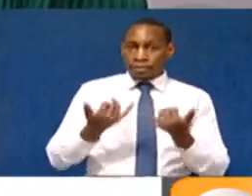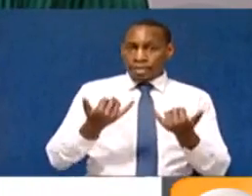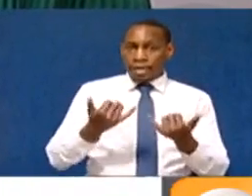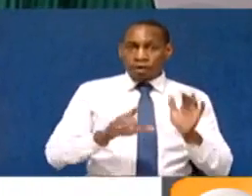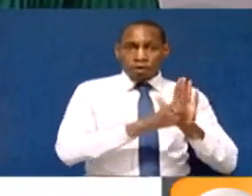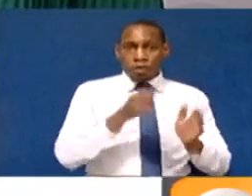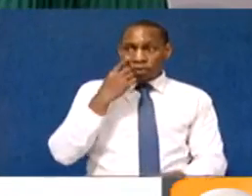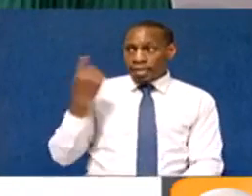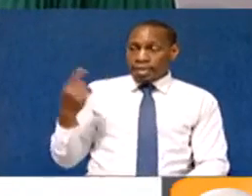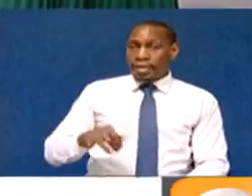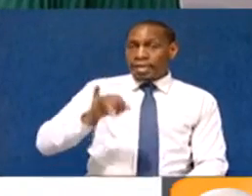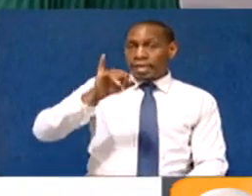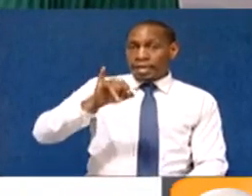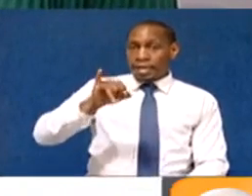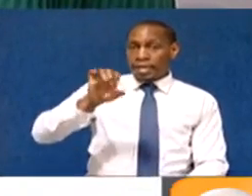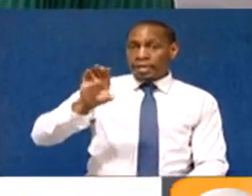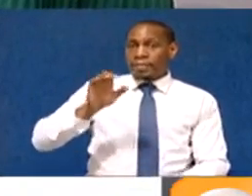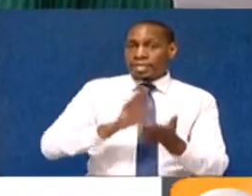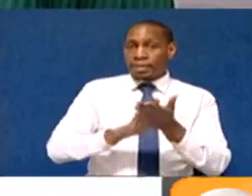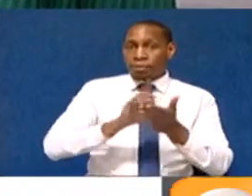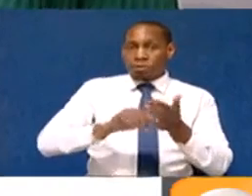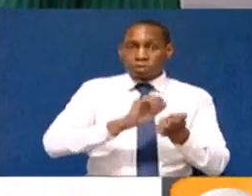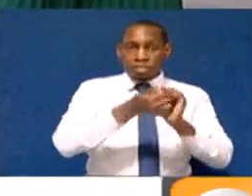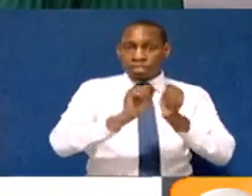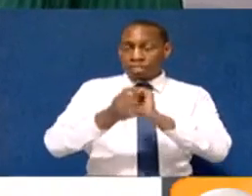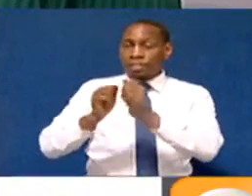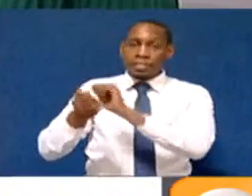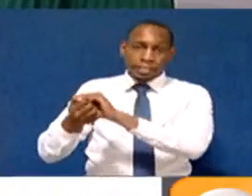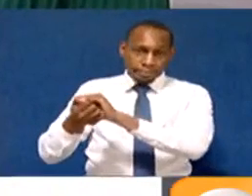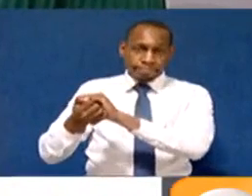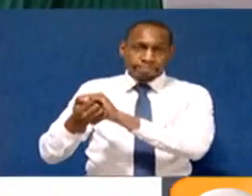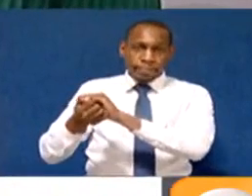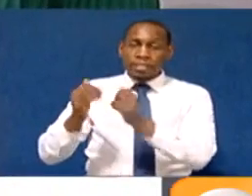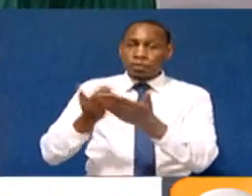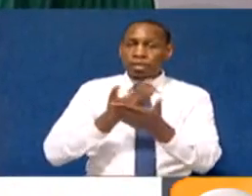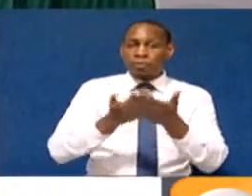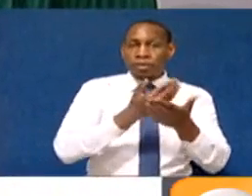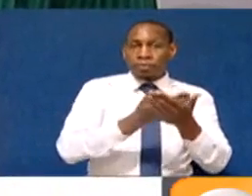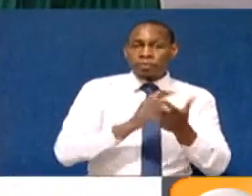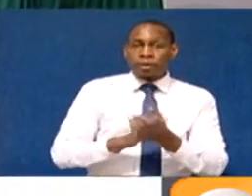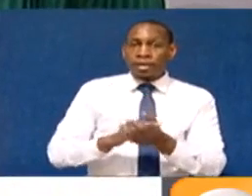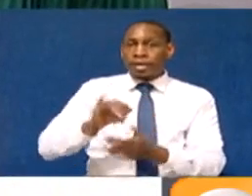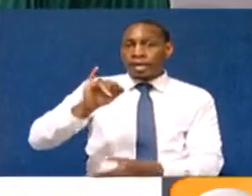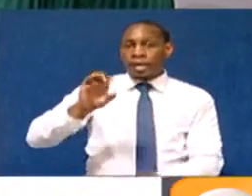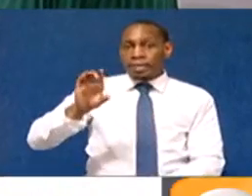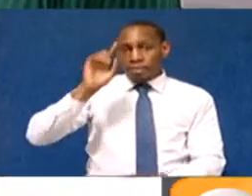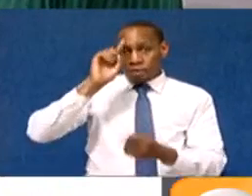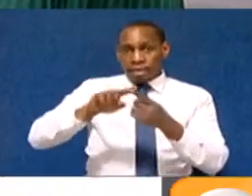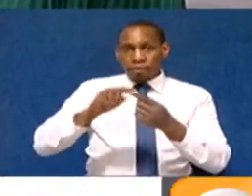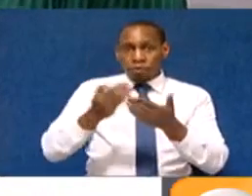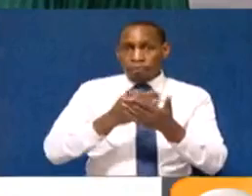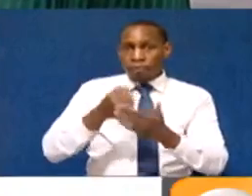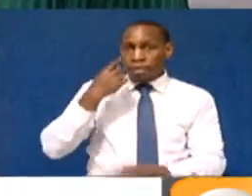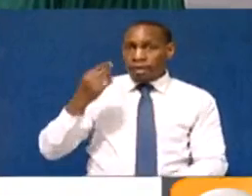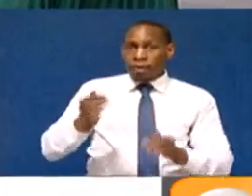this is what the IEBC is proposing, that these amendments be scrapped. So this is what they're seeking to be stricken off the